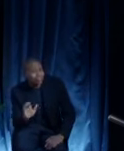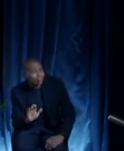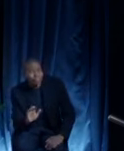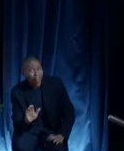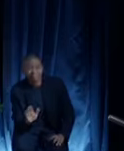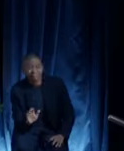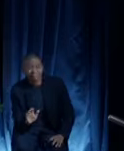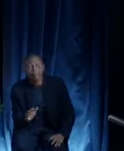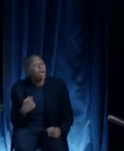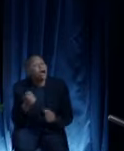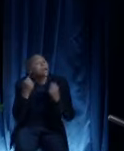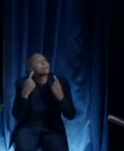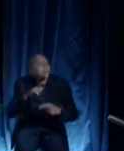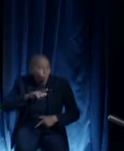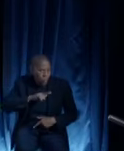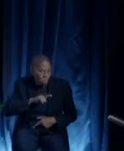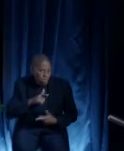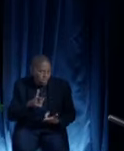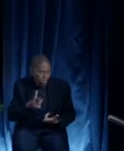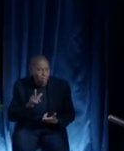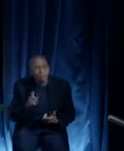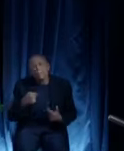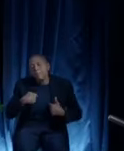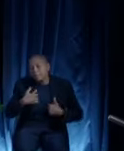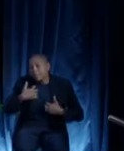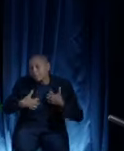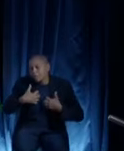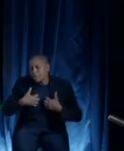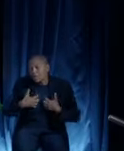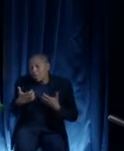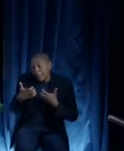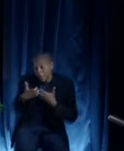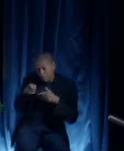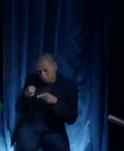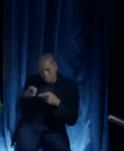I can understand that. I'm always interested in the past in how it's different. But Ophelia,